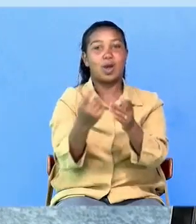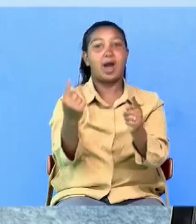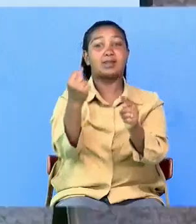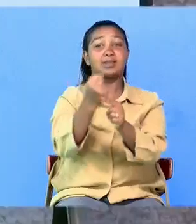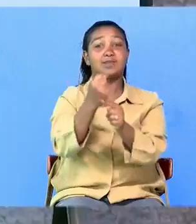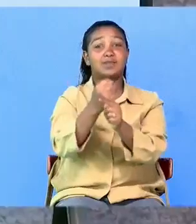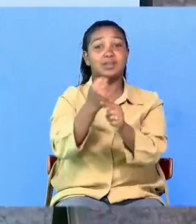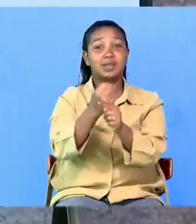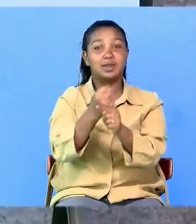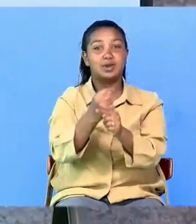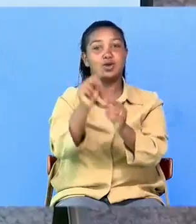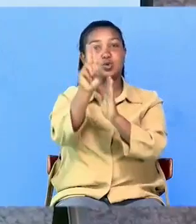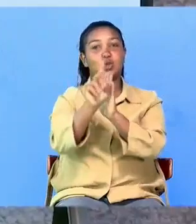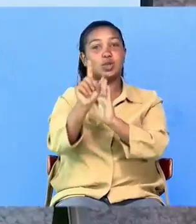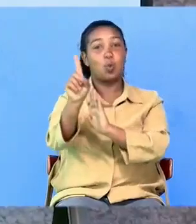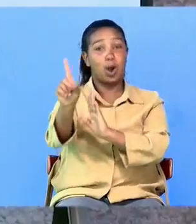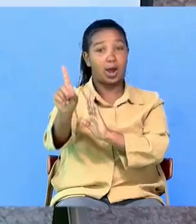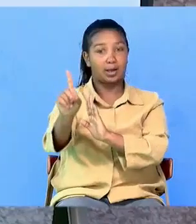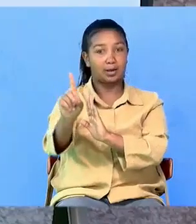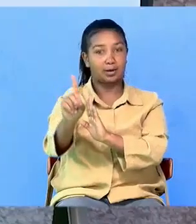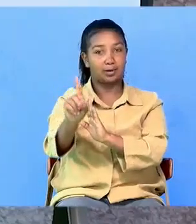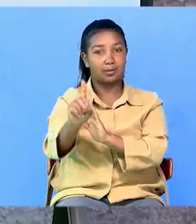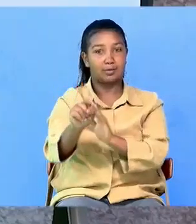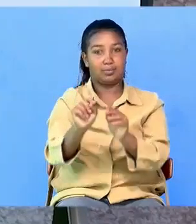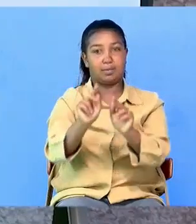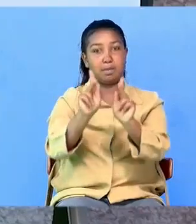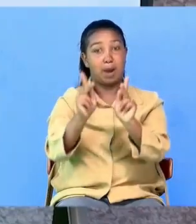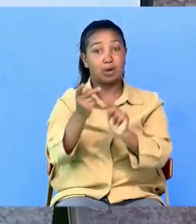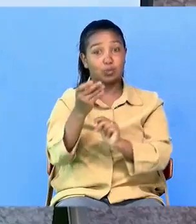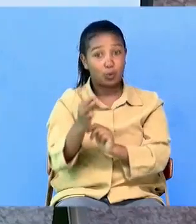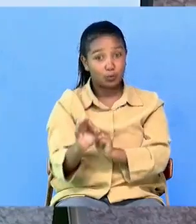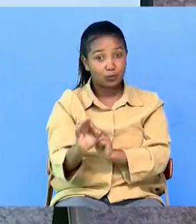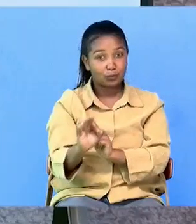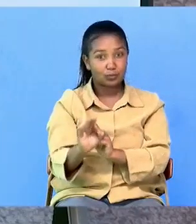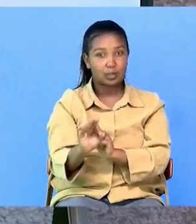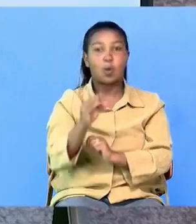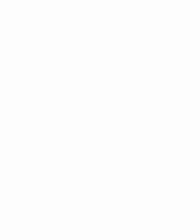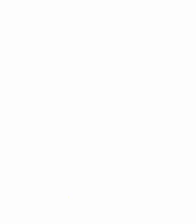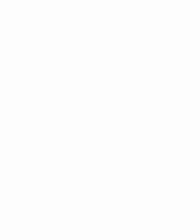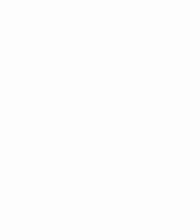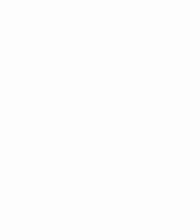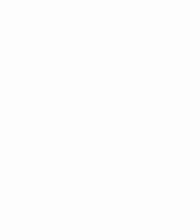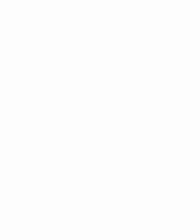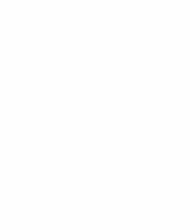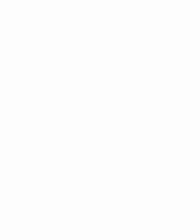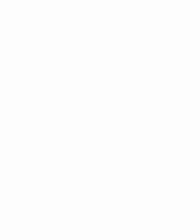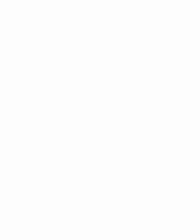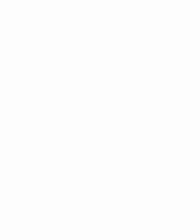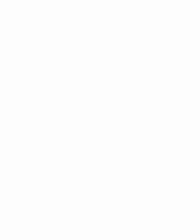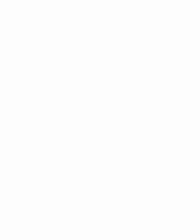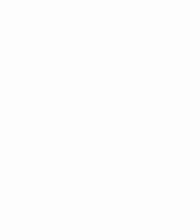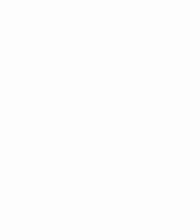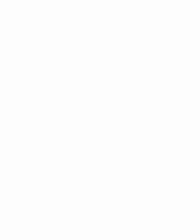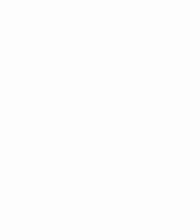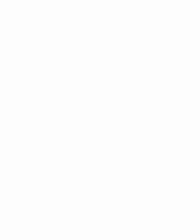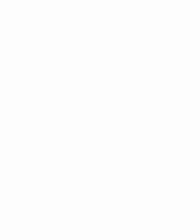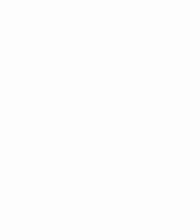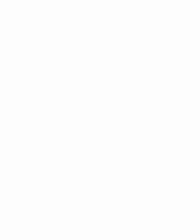activity, Unit 1. That is a part of what? Speaking. That is